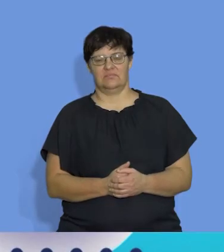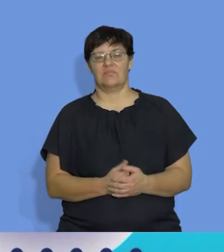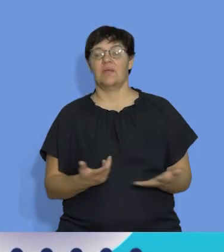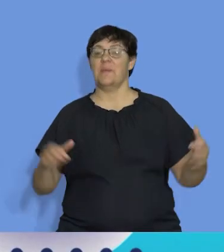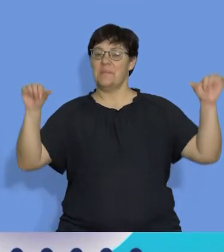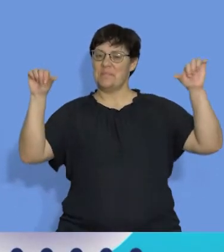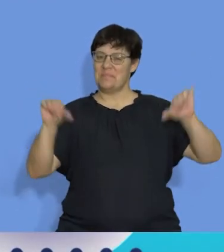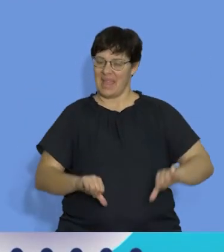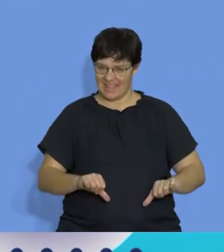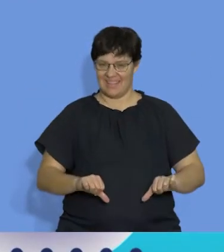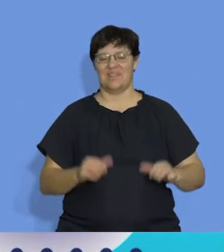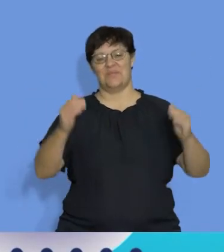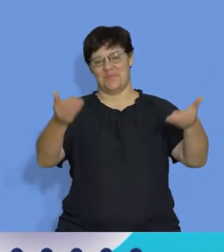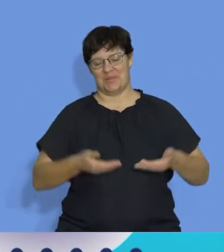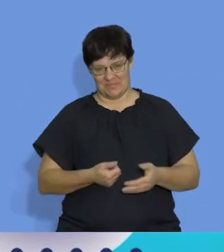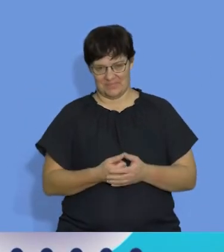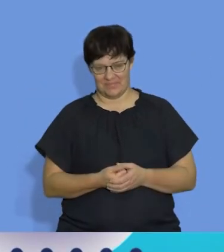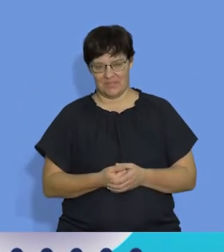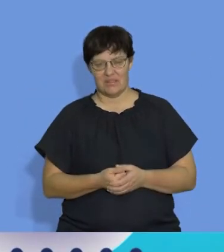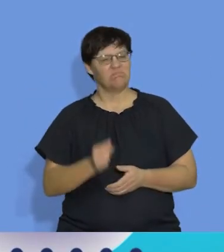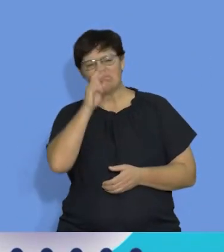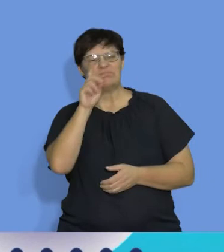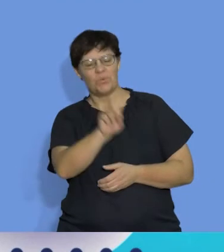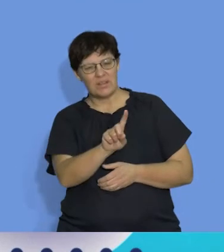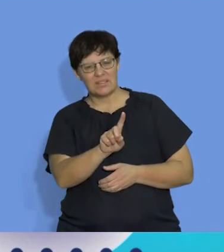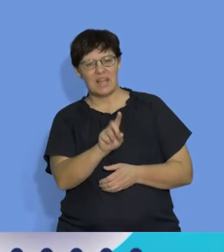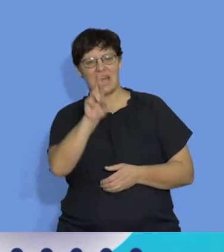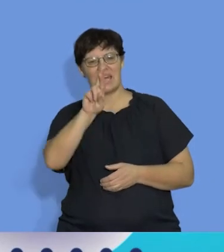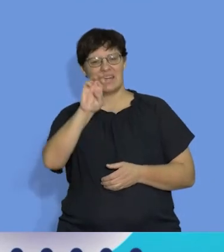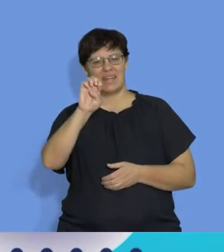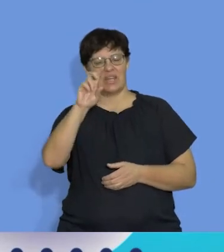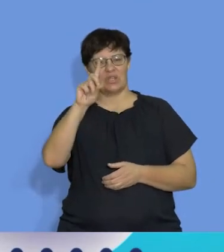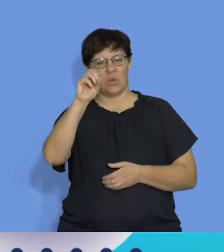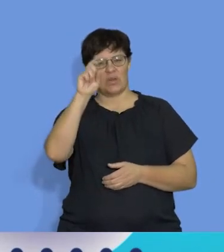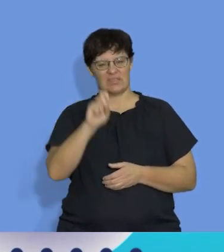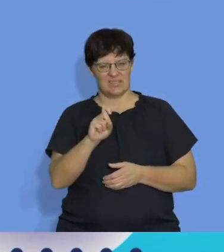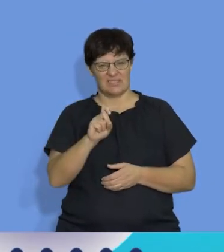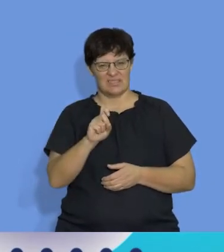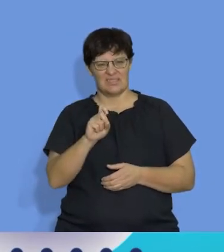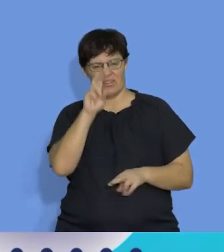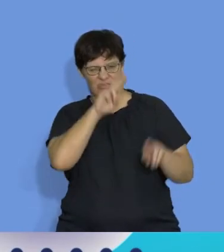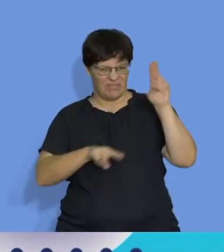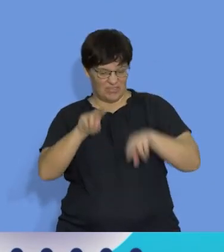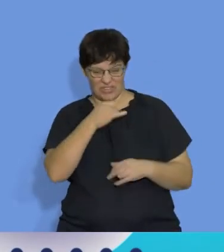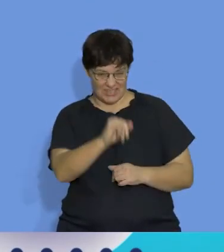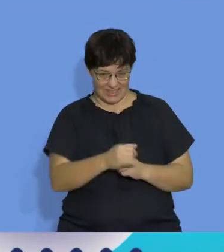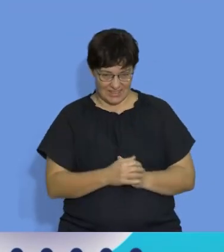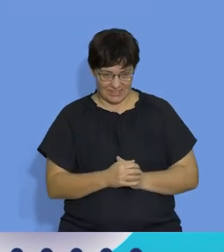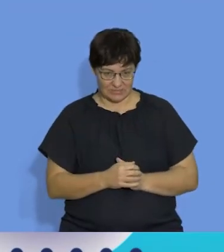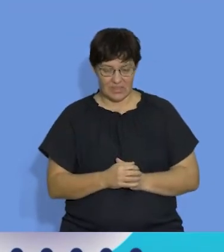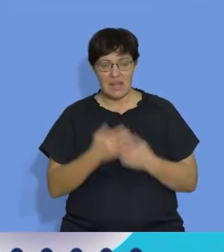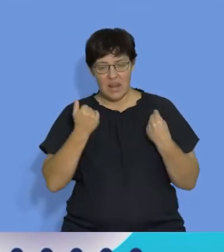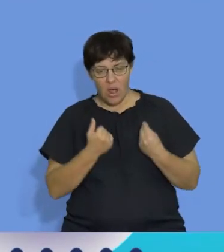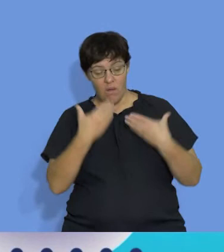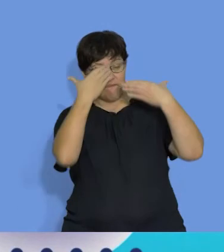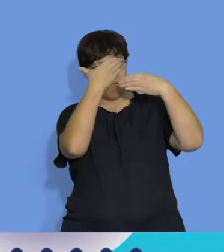Welcome back to our session. We are still looking at revising redox reactions, but now we'll focus our attention on specific problems